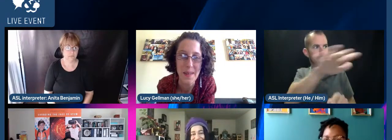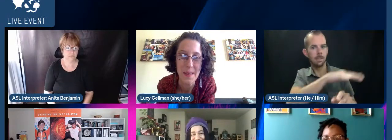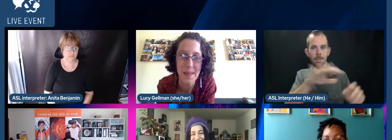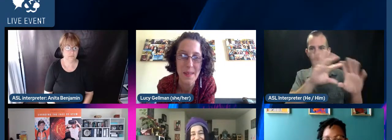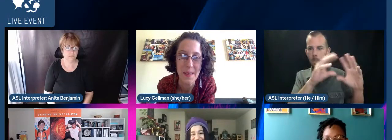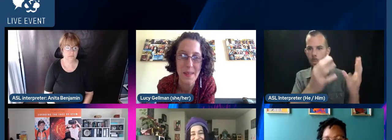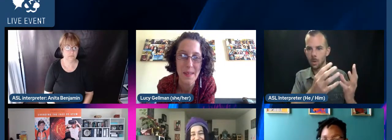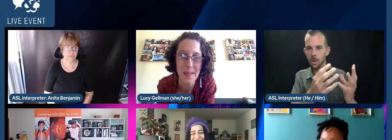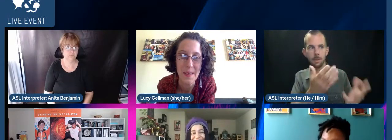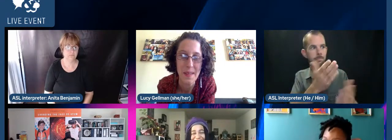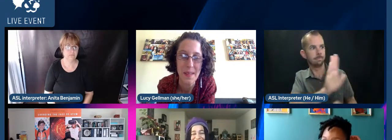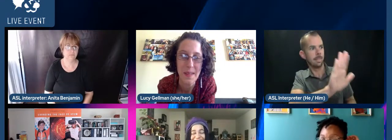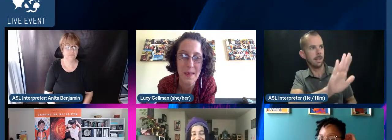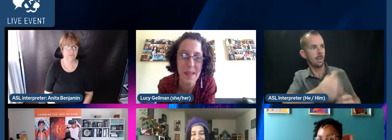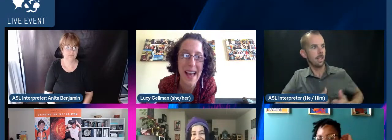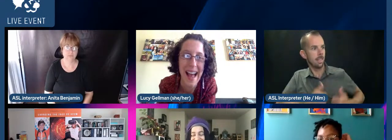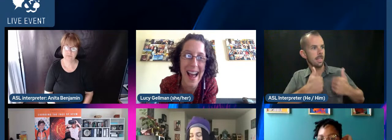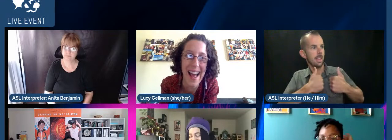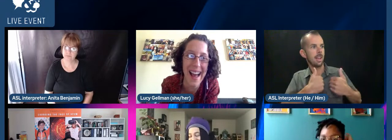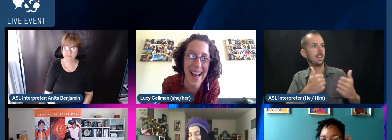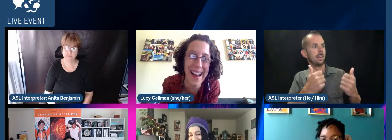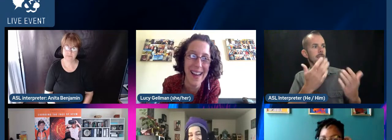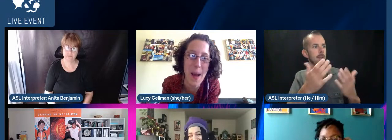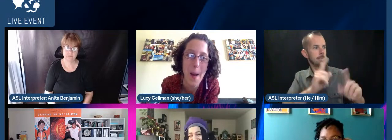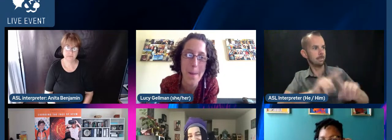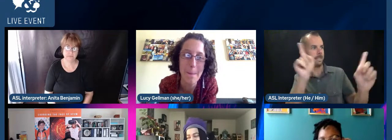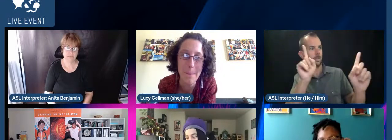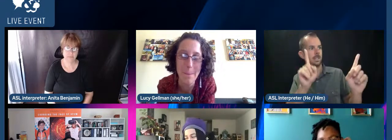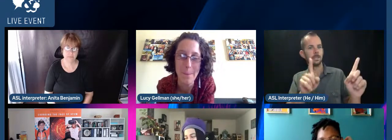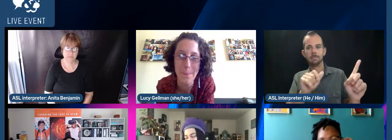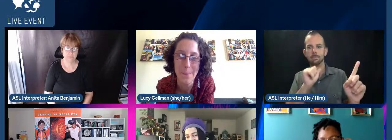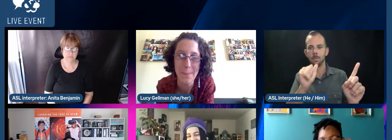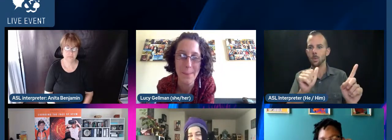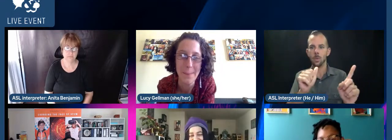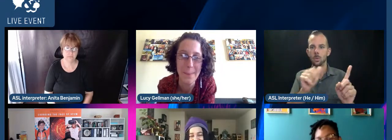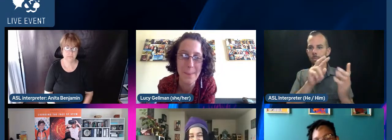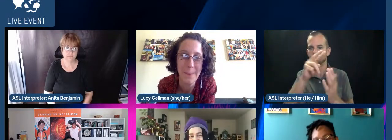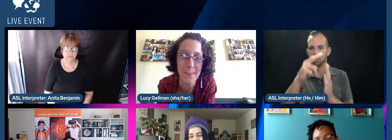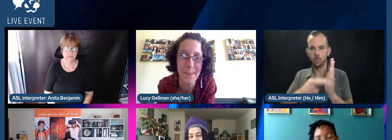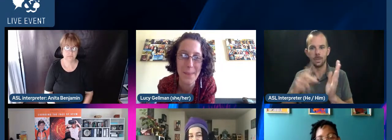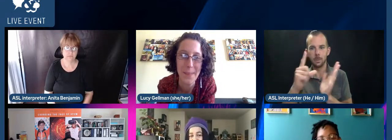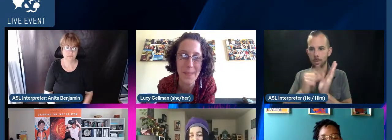not have a subscription to the New Yorker. So yeah,